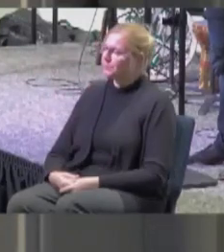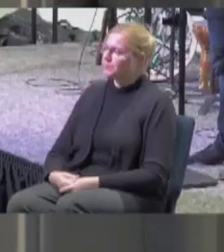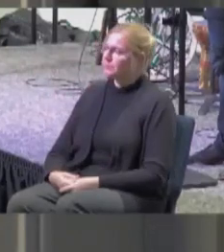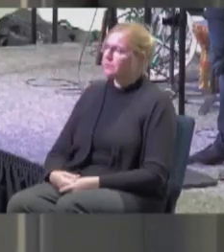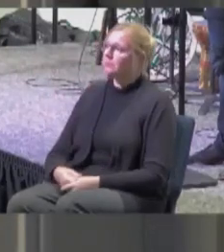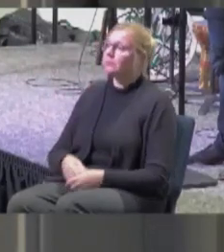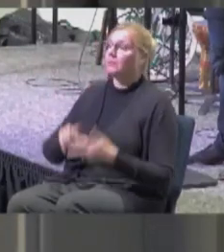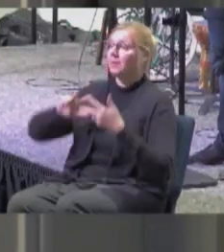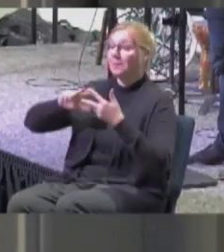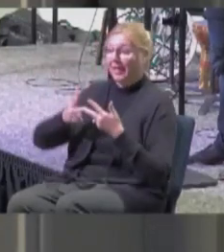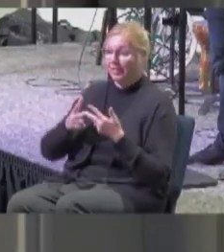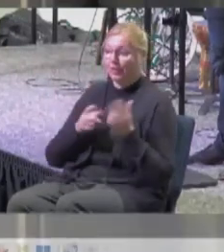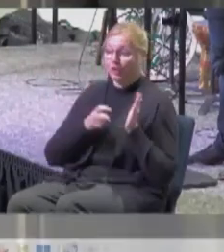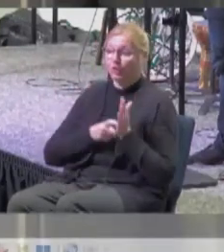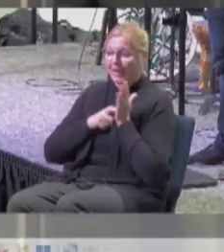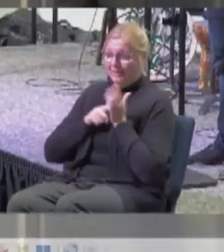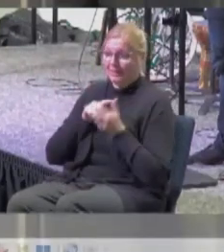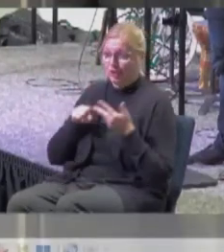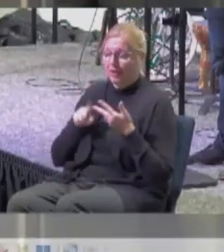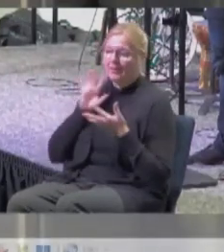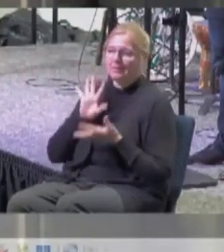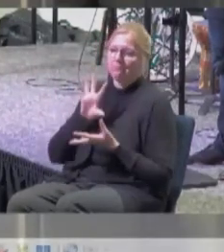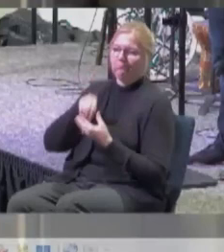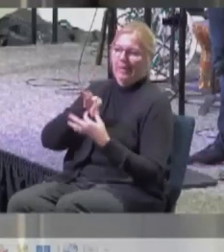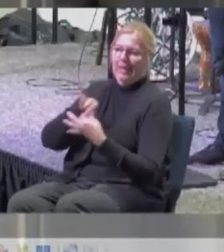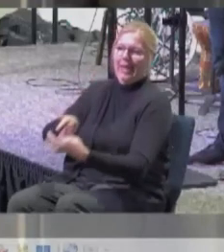My third criterion is engagement.